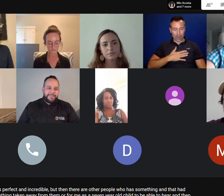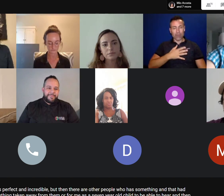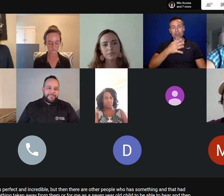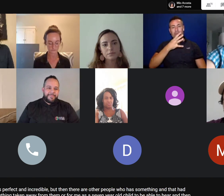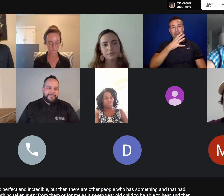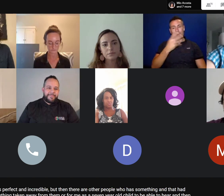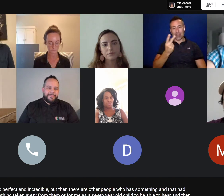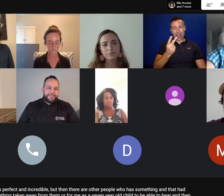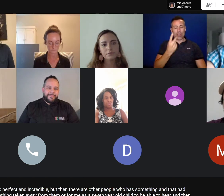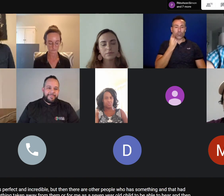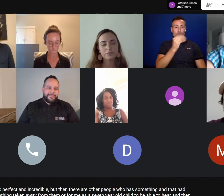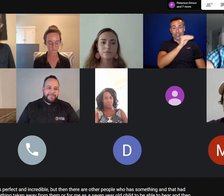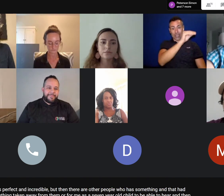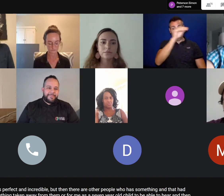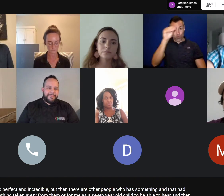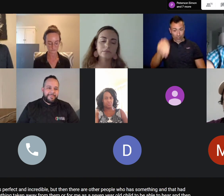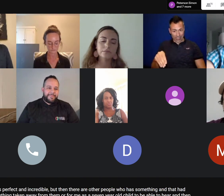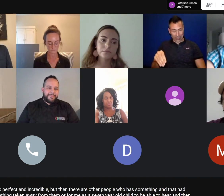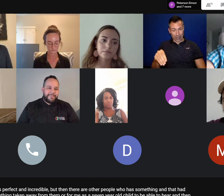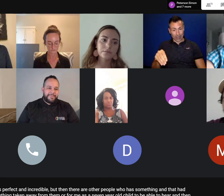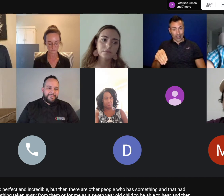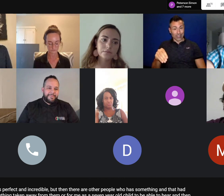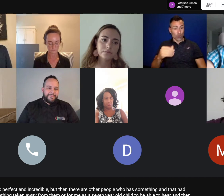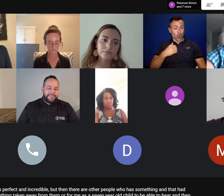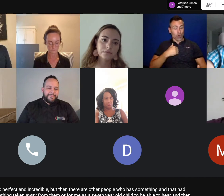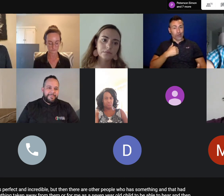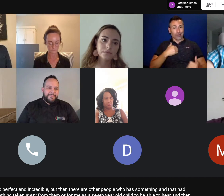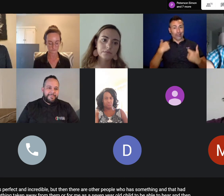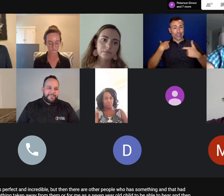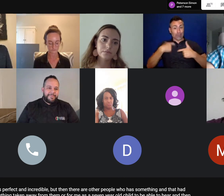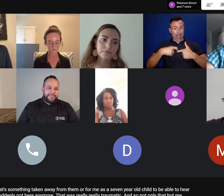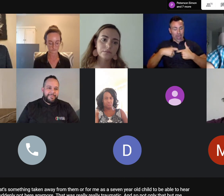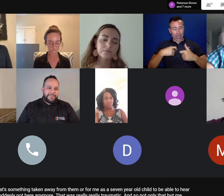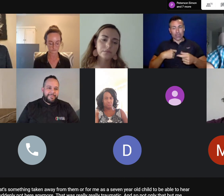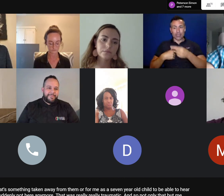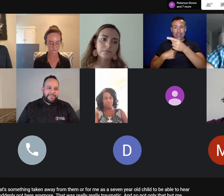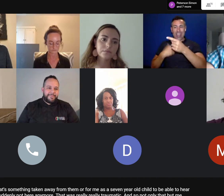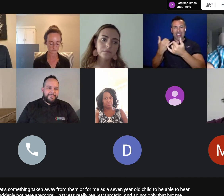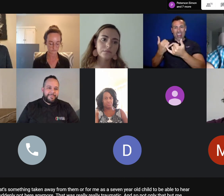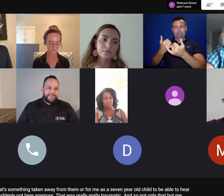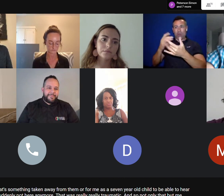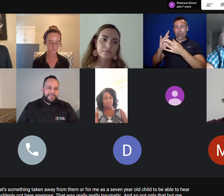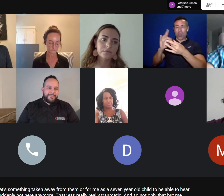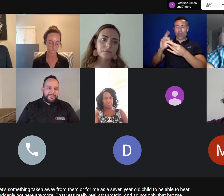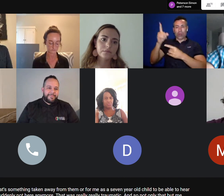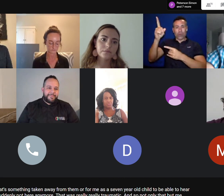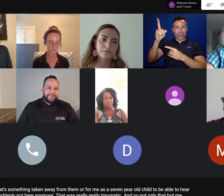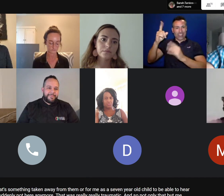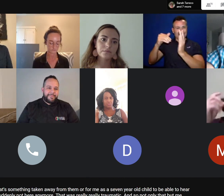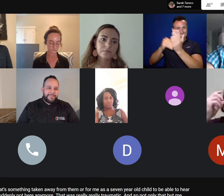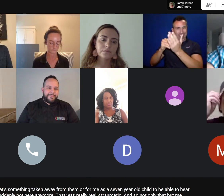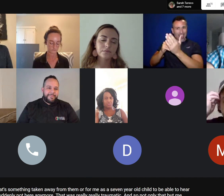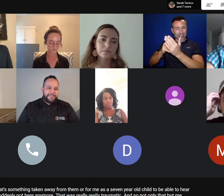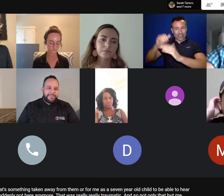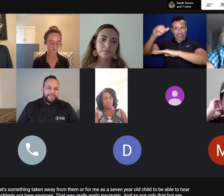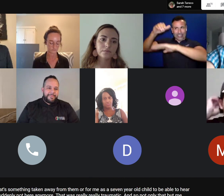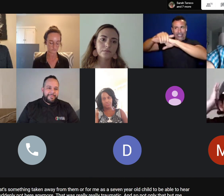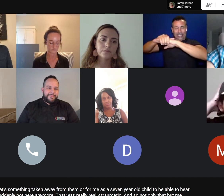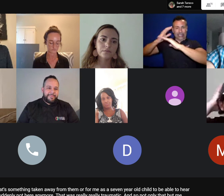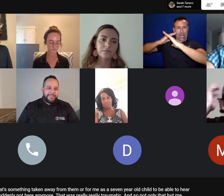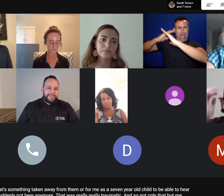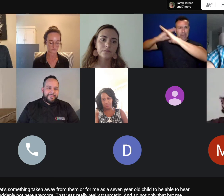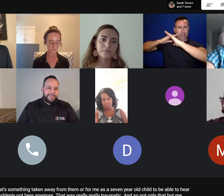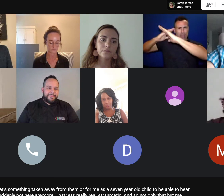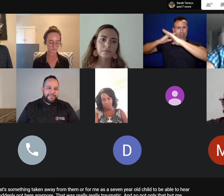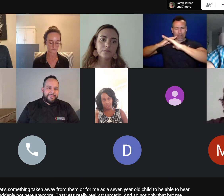doctor and telling the doctor what she was seeing. She was a nurse in the Dominican Republic, and that language barrier